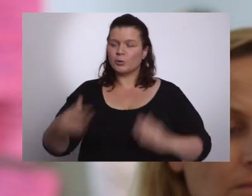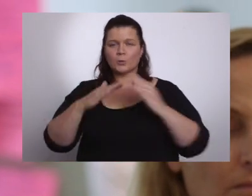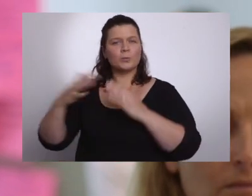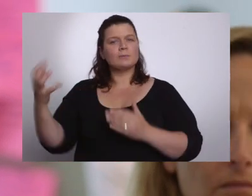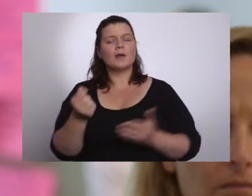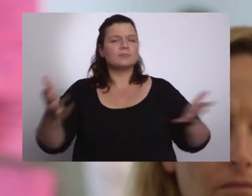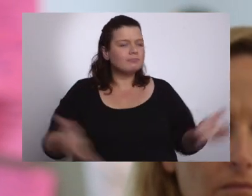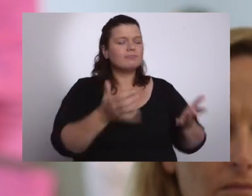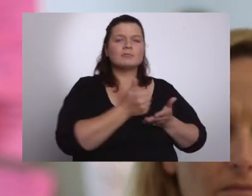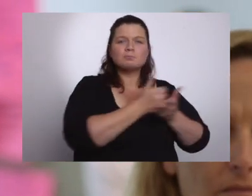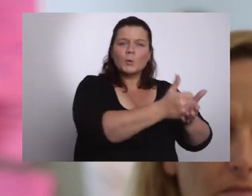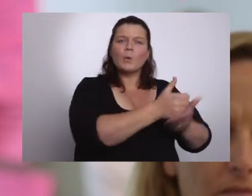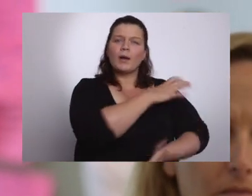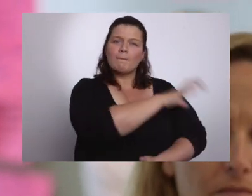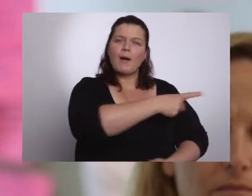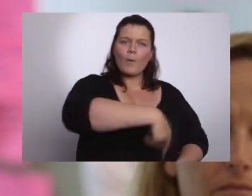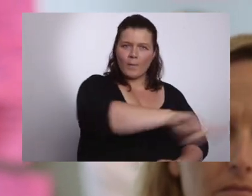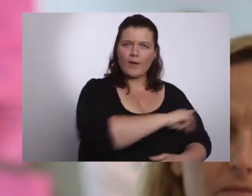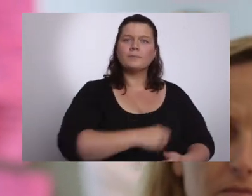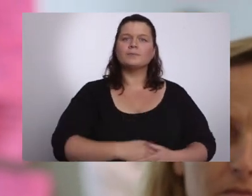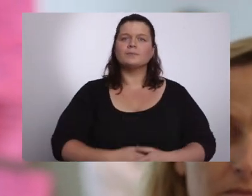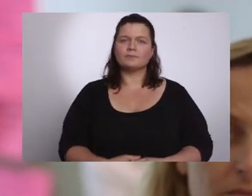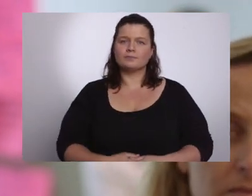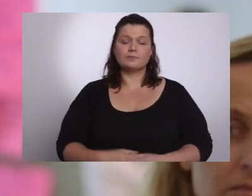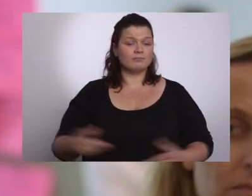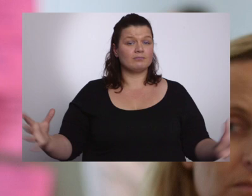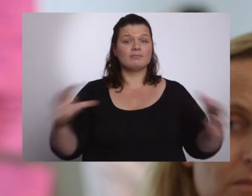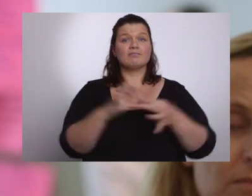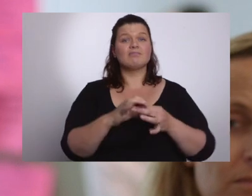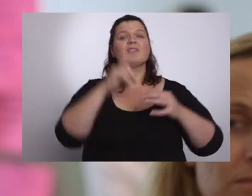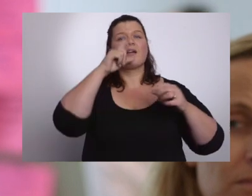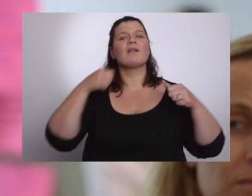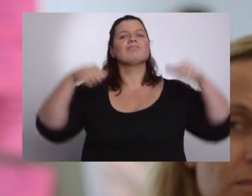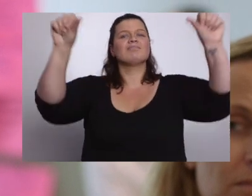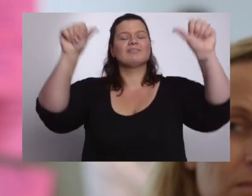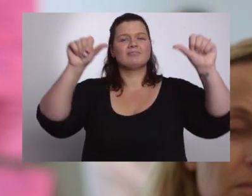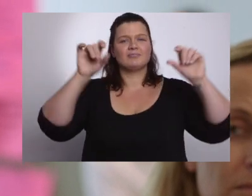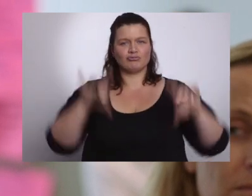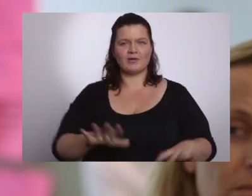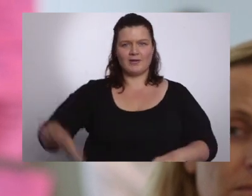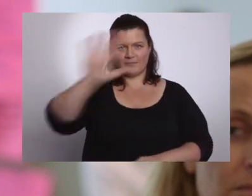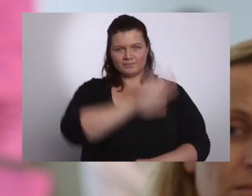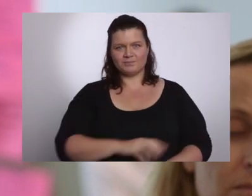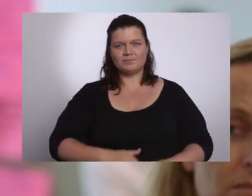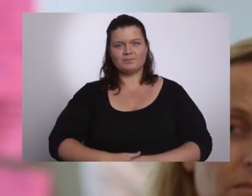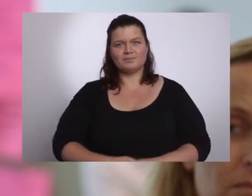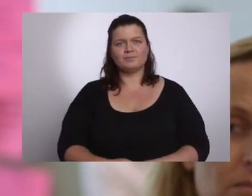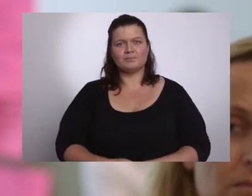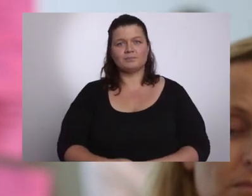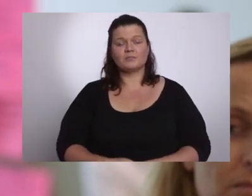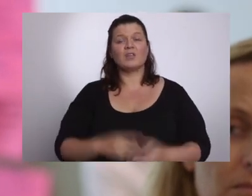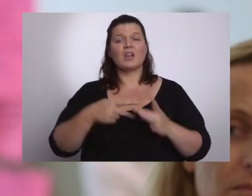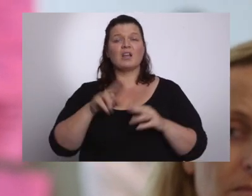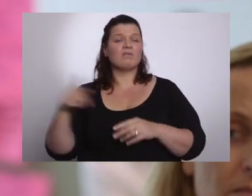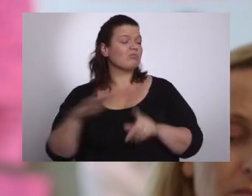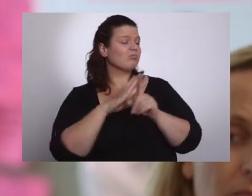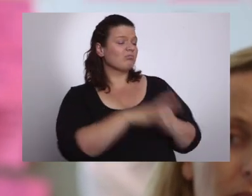judged by how it treats the lowest members of that society and the least one with the least amount of power.